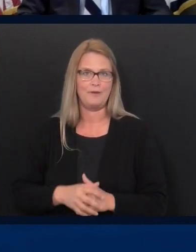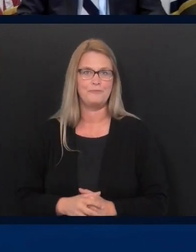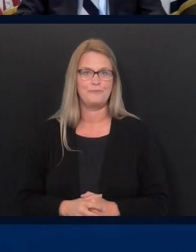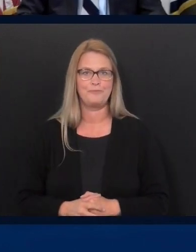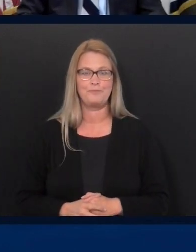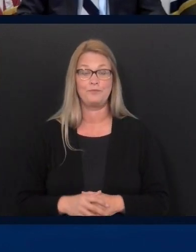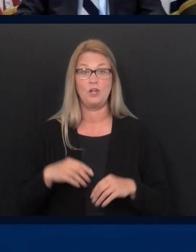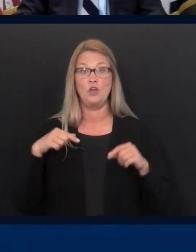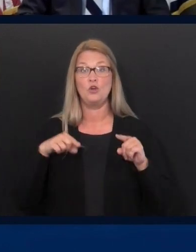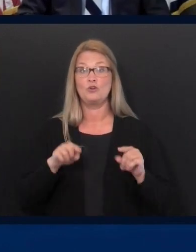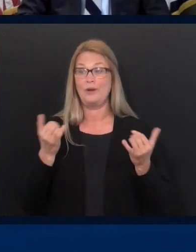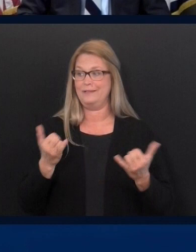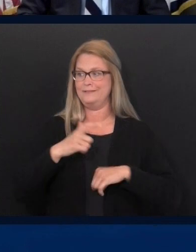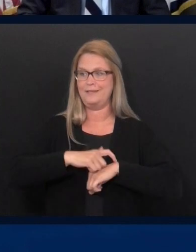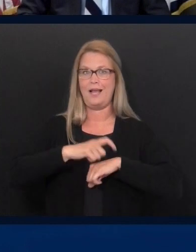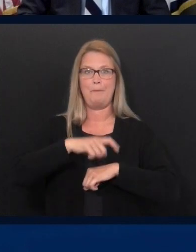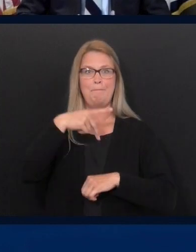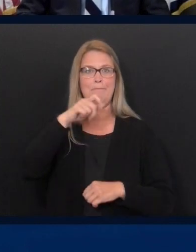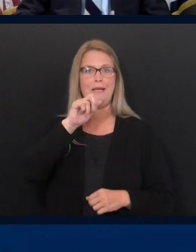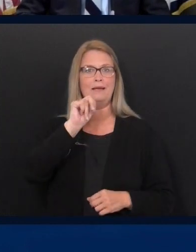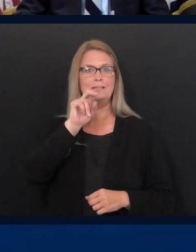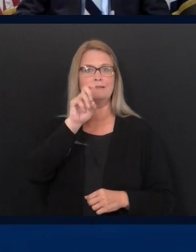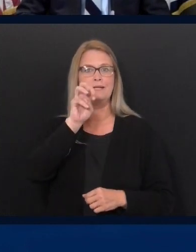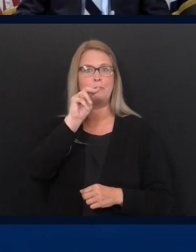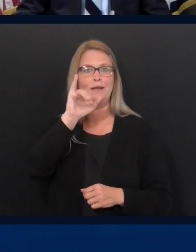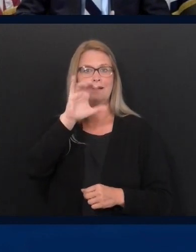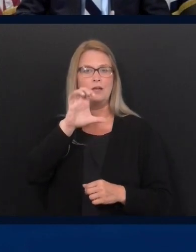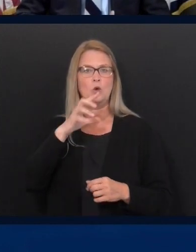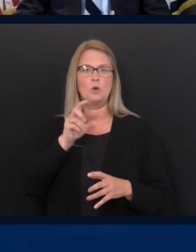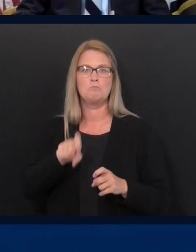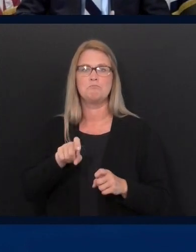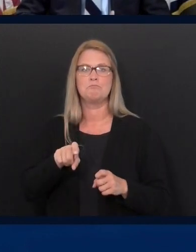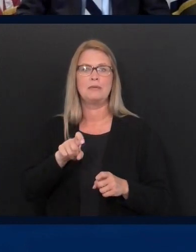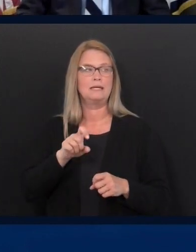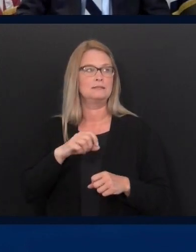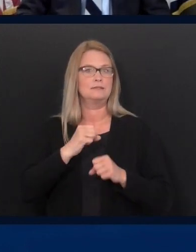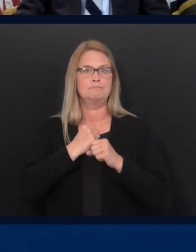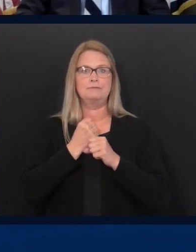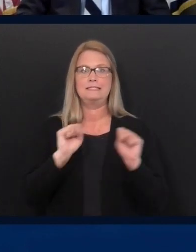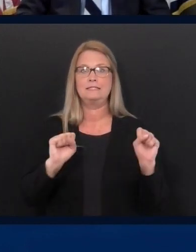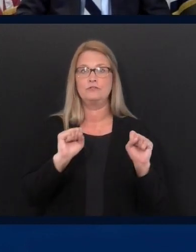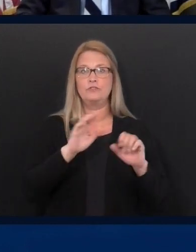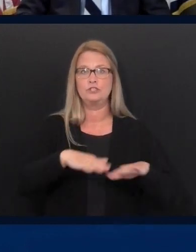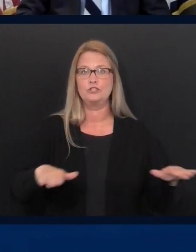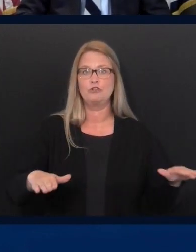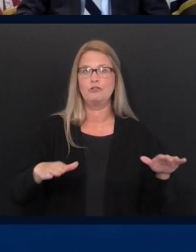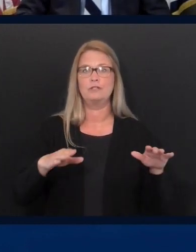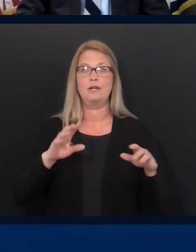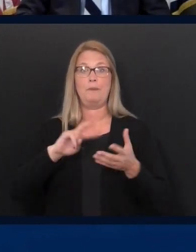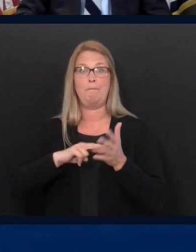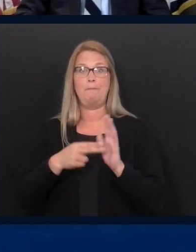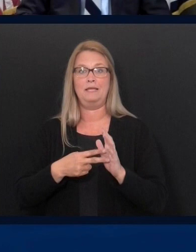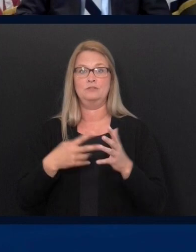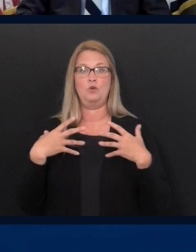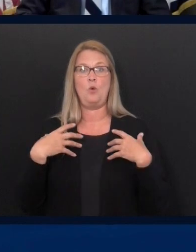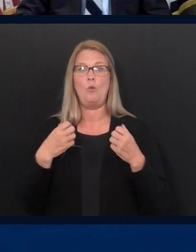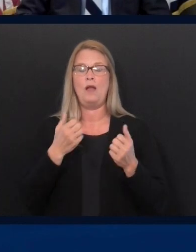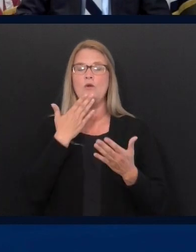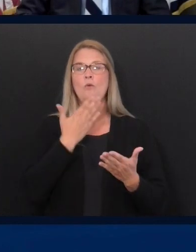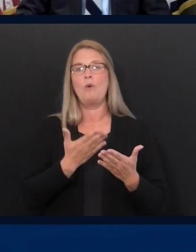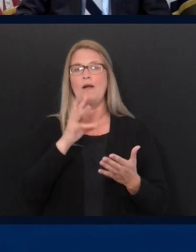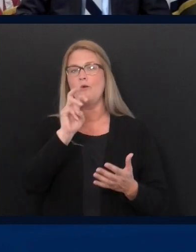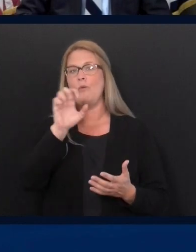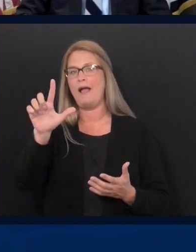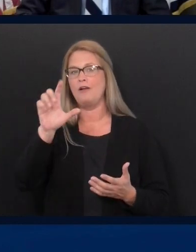the pandemic, we must work to protect our children every way we can. This includes well child care appointments with your